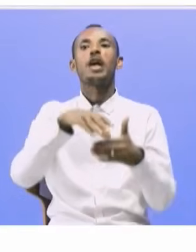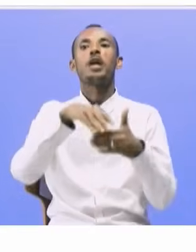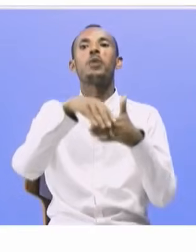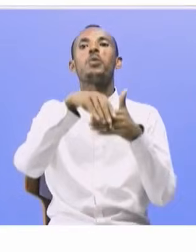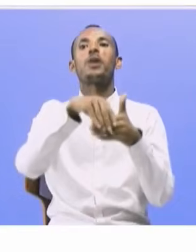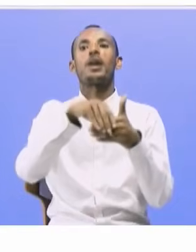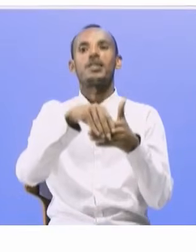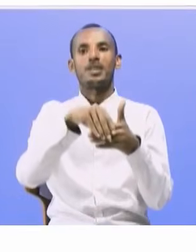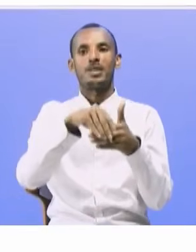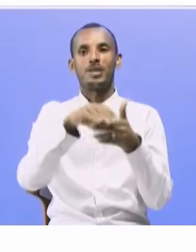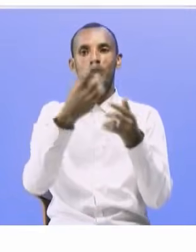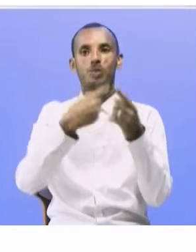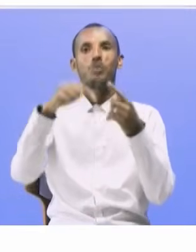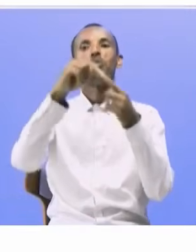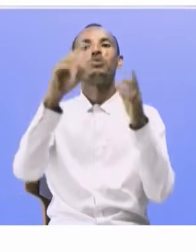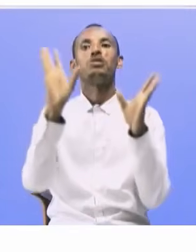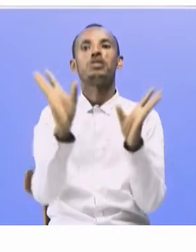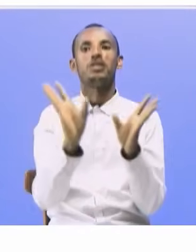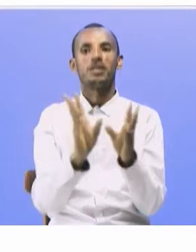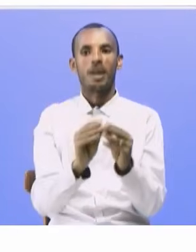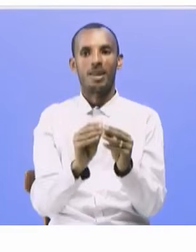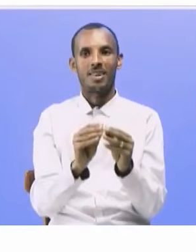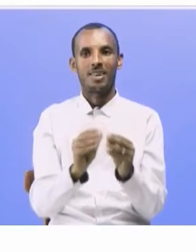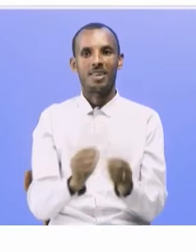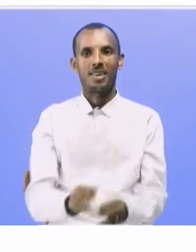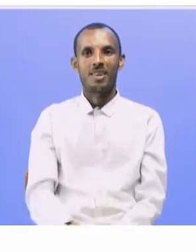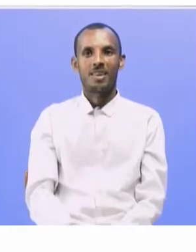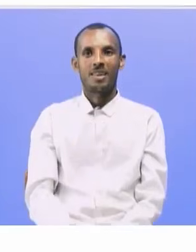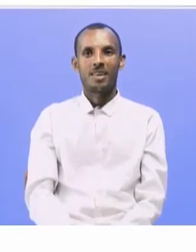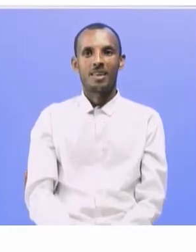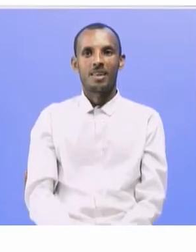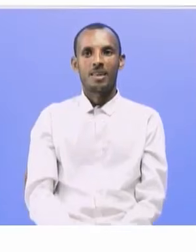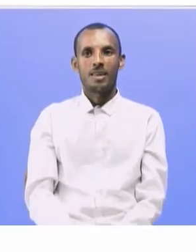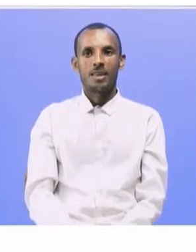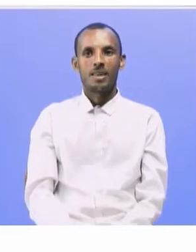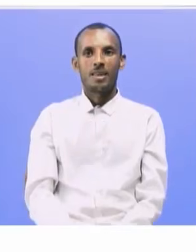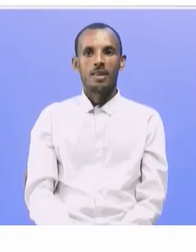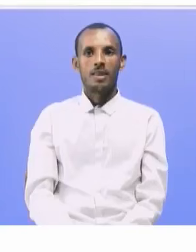Introduction to Set. Introduction